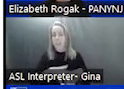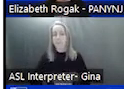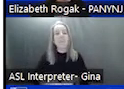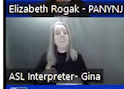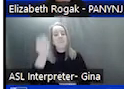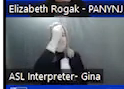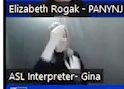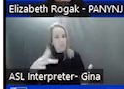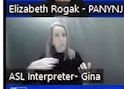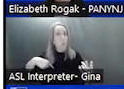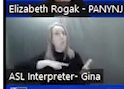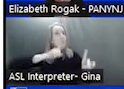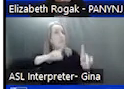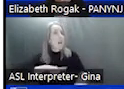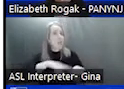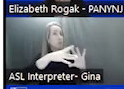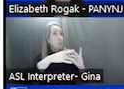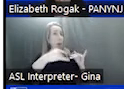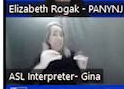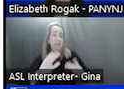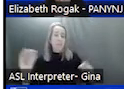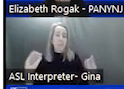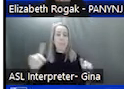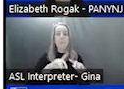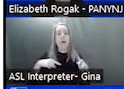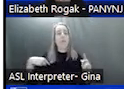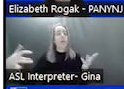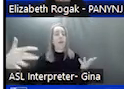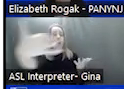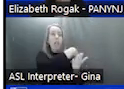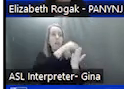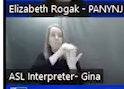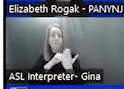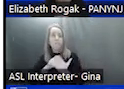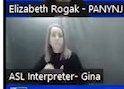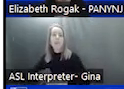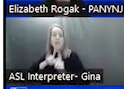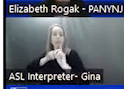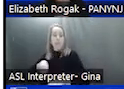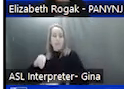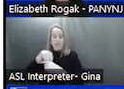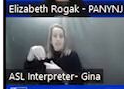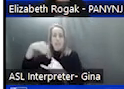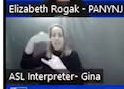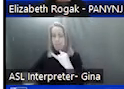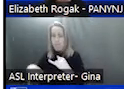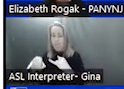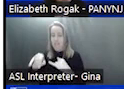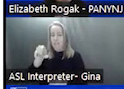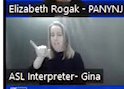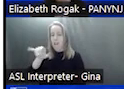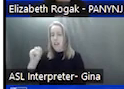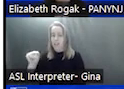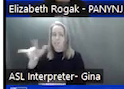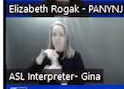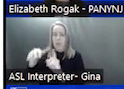and responses will be included in the final environmental impact statement. Also note that we have a stenographer with us this evening recording your oral